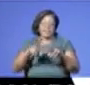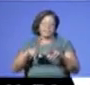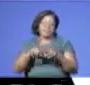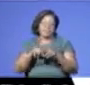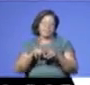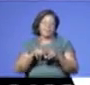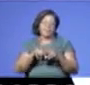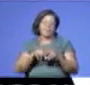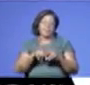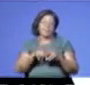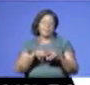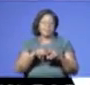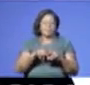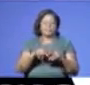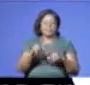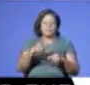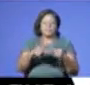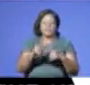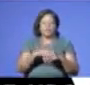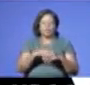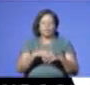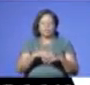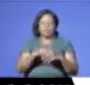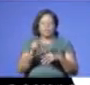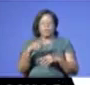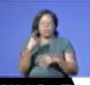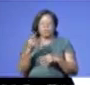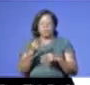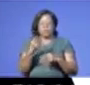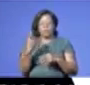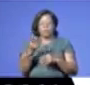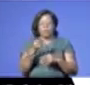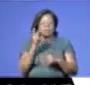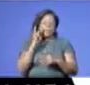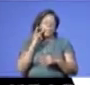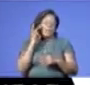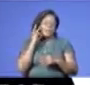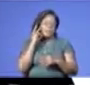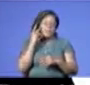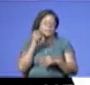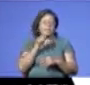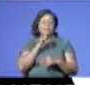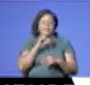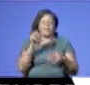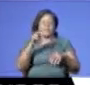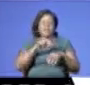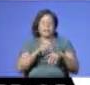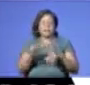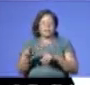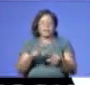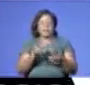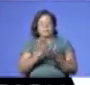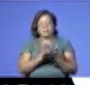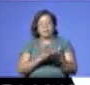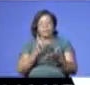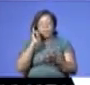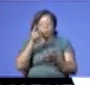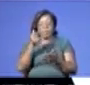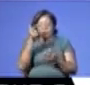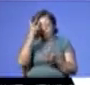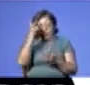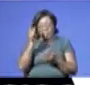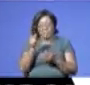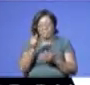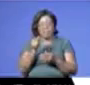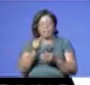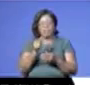had to go at it alone in terms of parenting, she says it hasn't been as hair-raising an experience as some would think, but rather